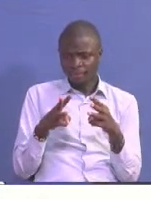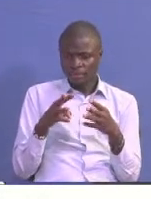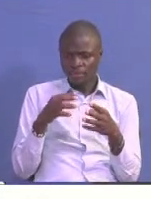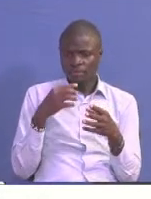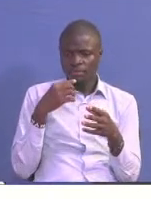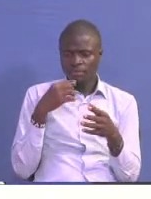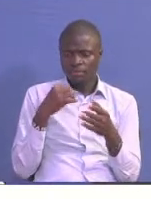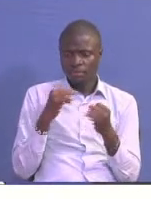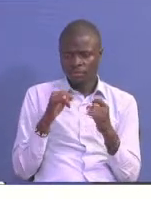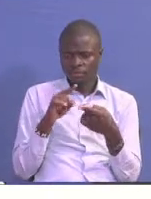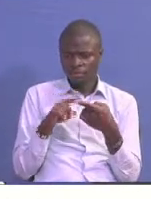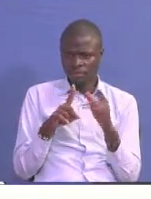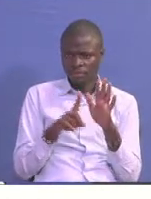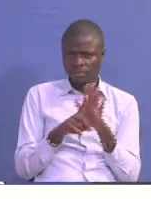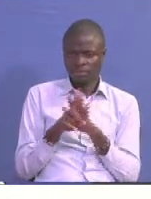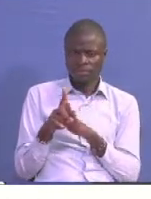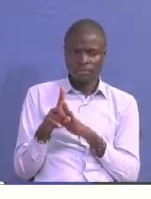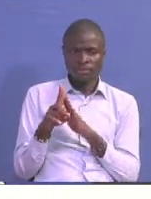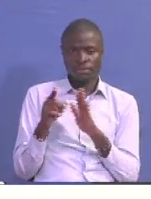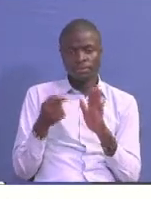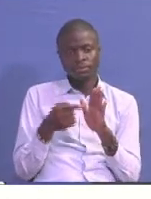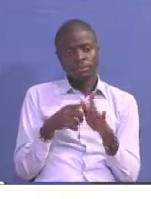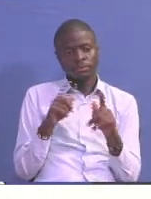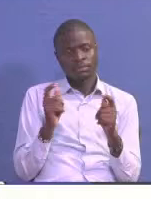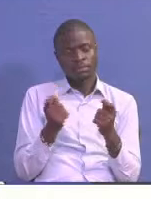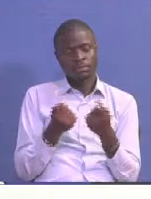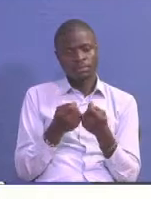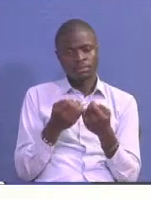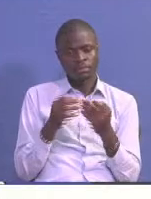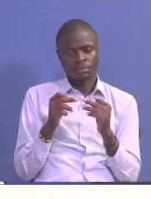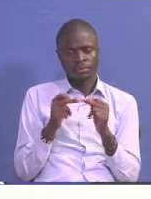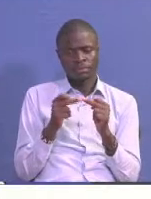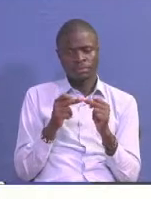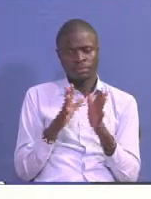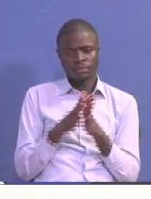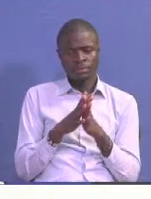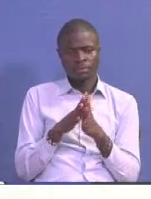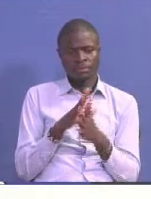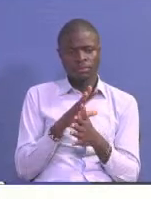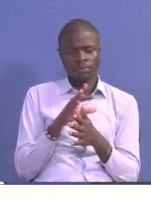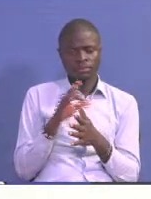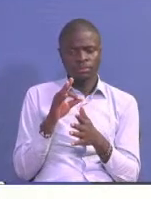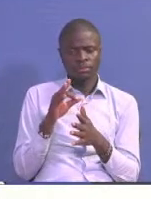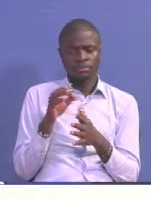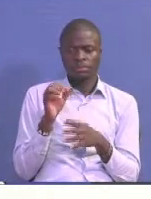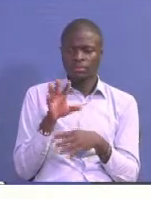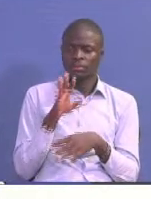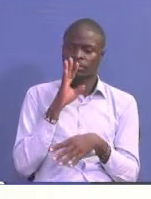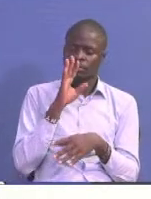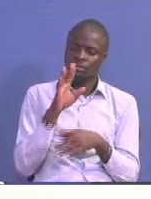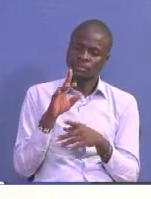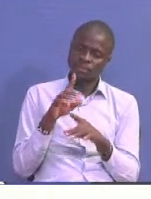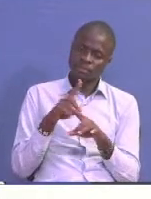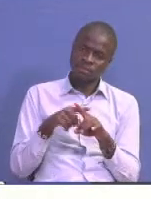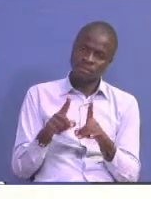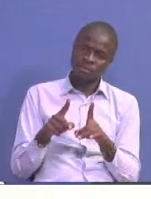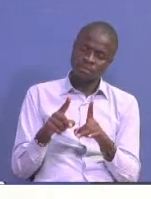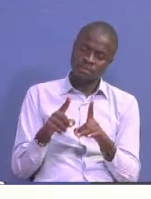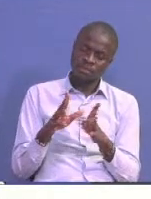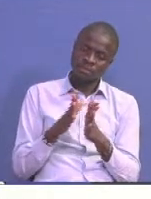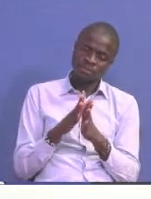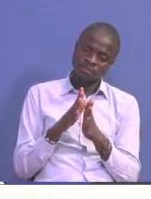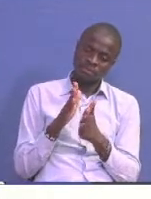that's trying to develop those type of linkages. And it must be dynamic type of